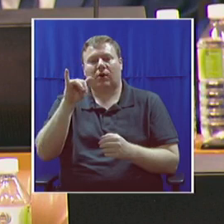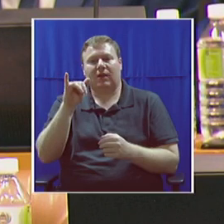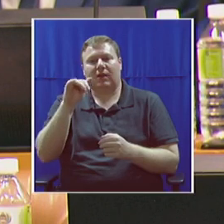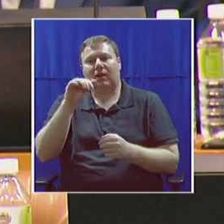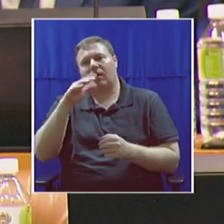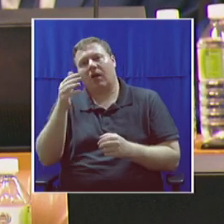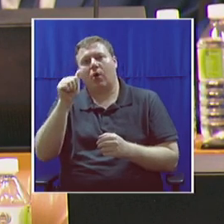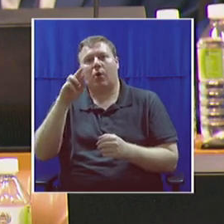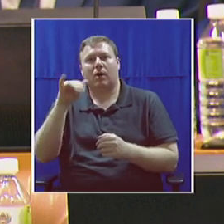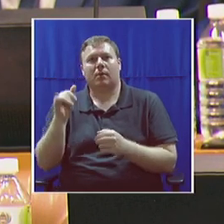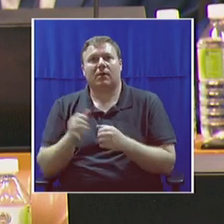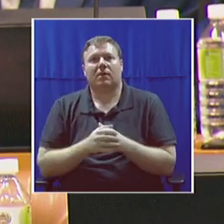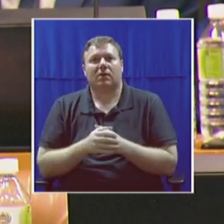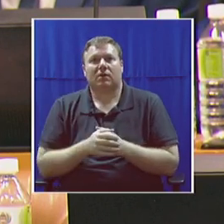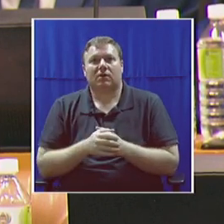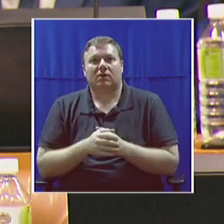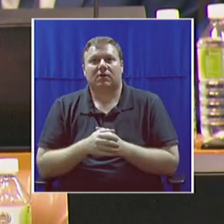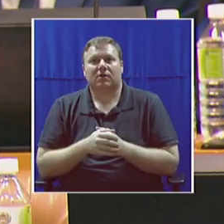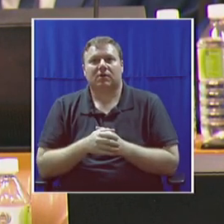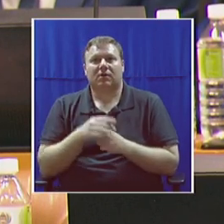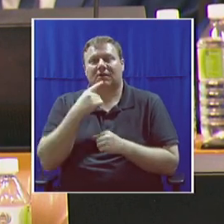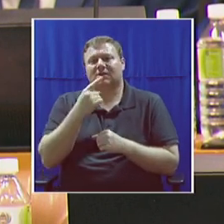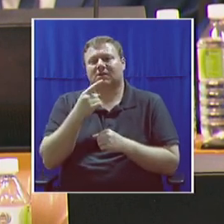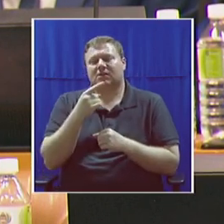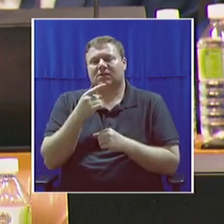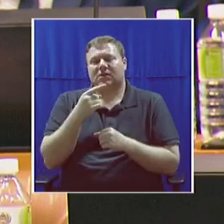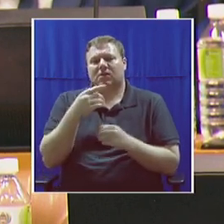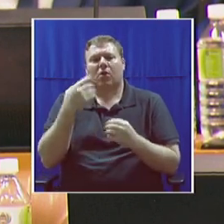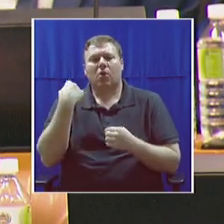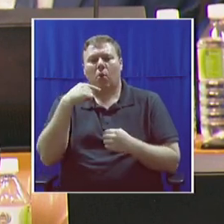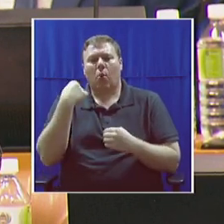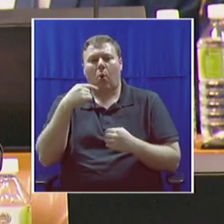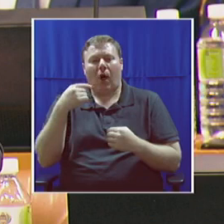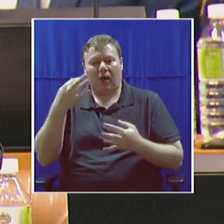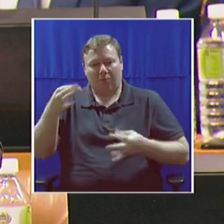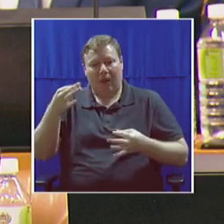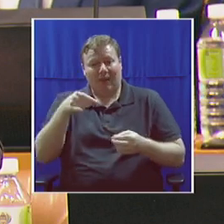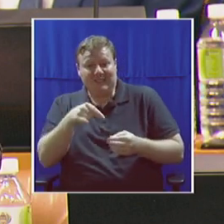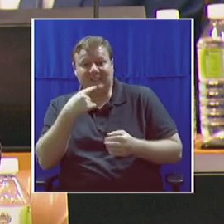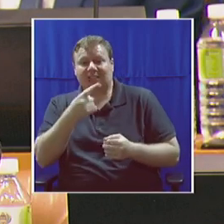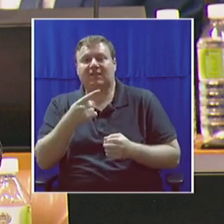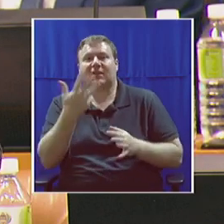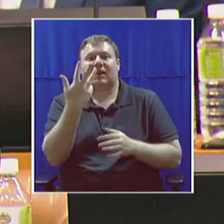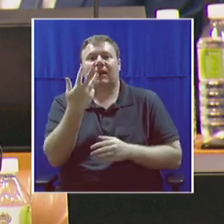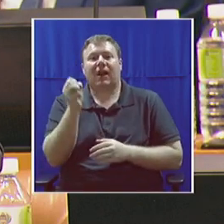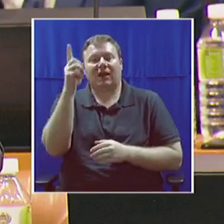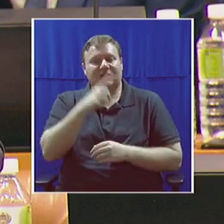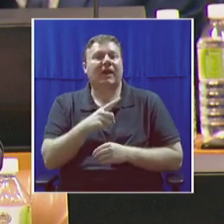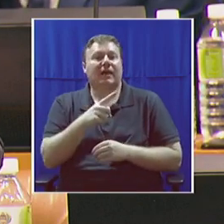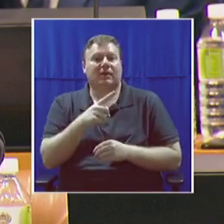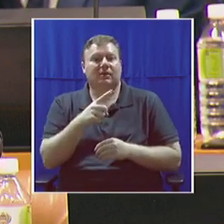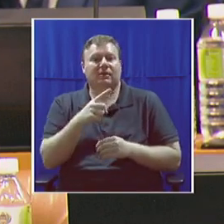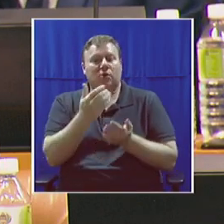mandates that the sff must hold 90 days supply of feed stock for South Africa's refineries which is in line with global